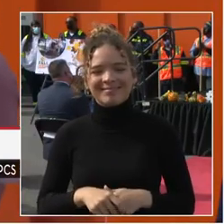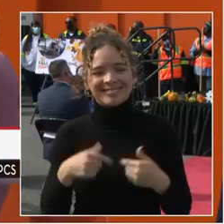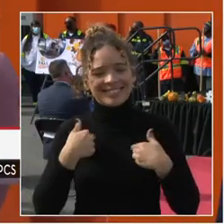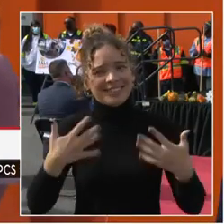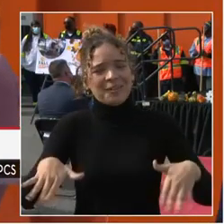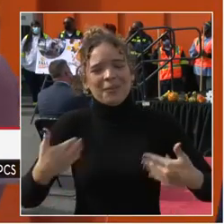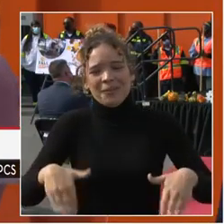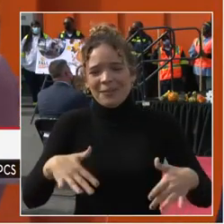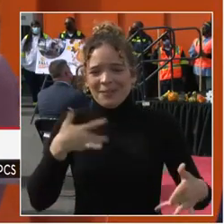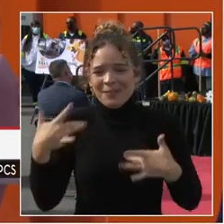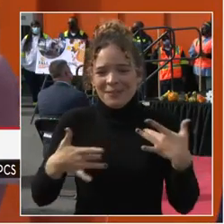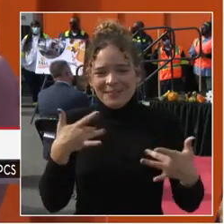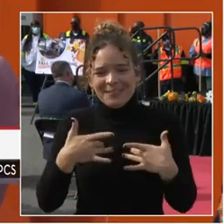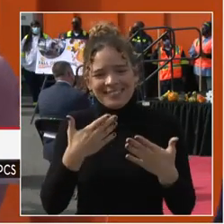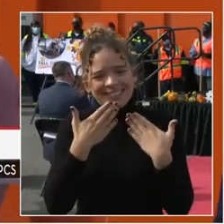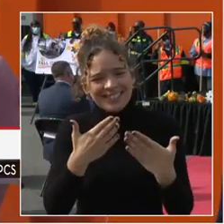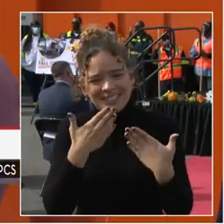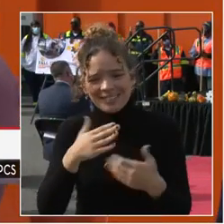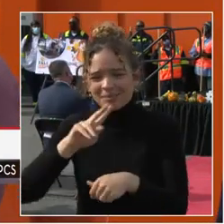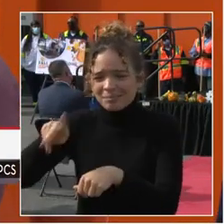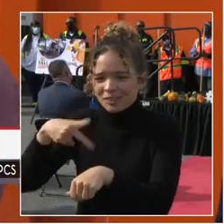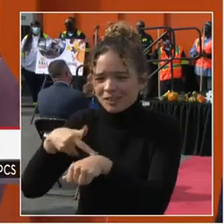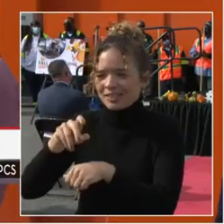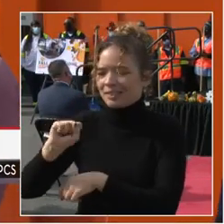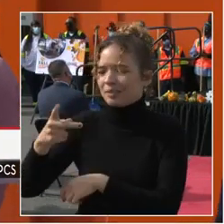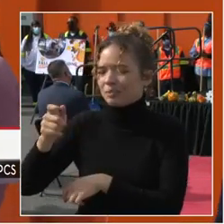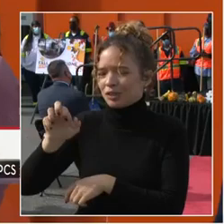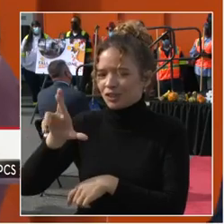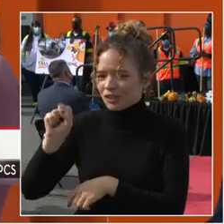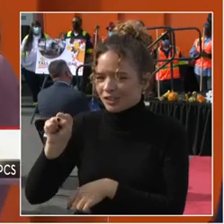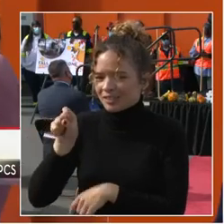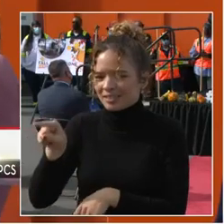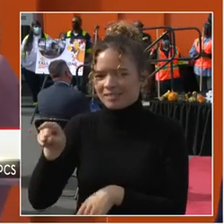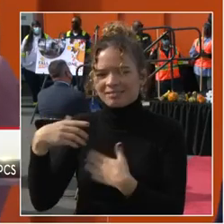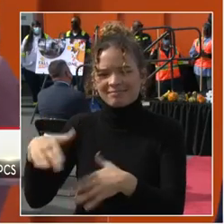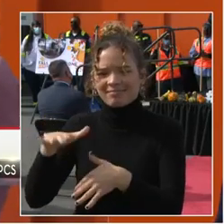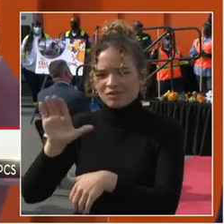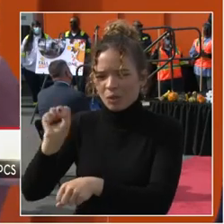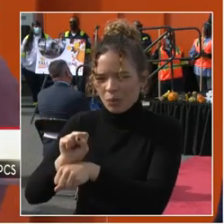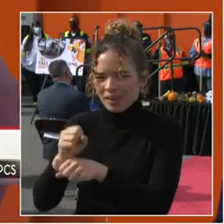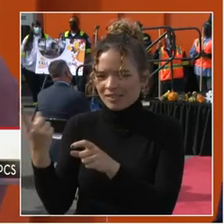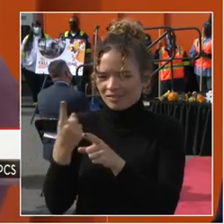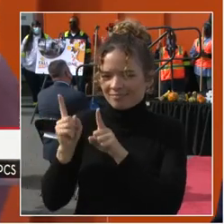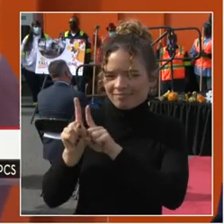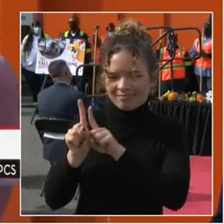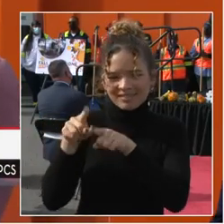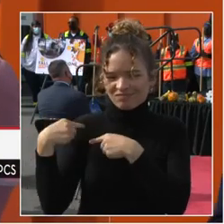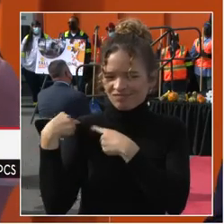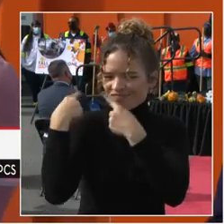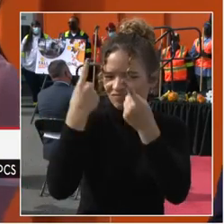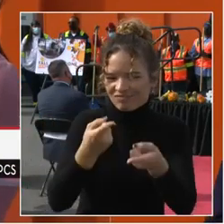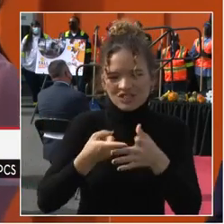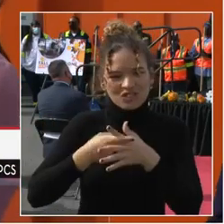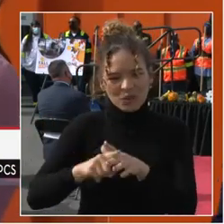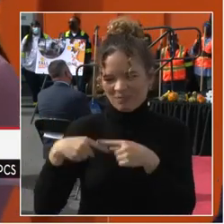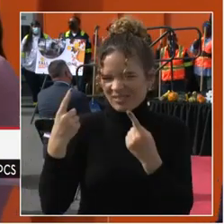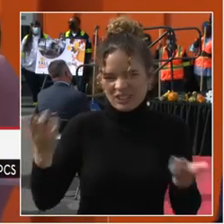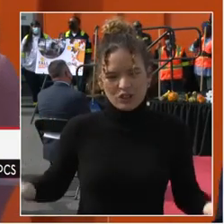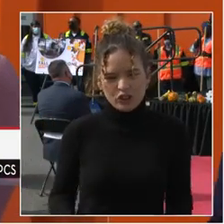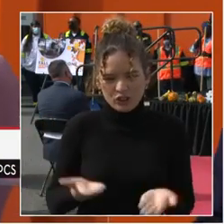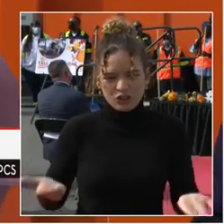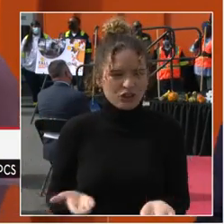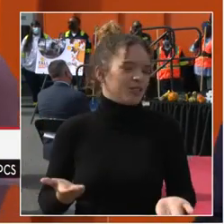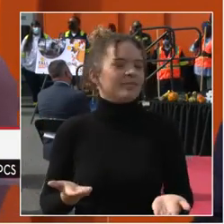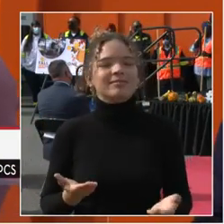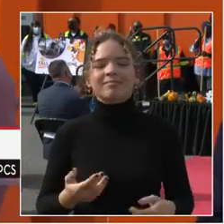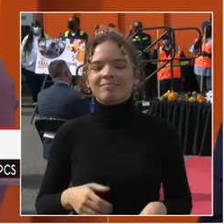and foremost, thank you, Mr. Spears. Mr. Spears has been rocking with me since I walked through these doors. I've always been the student who took a little bit